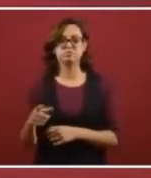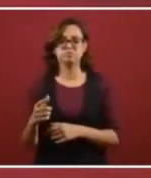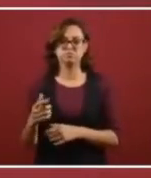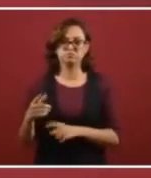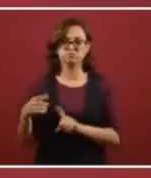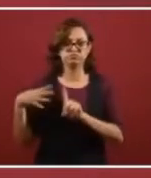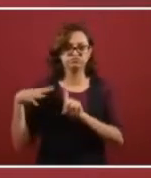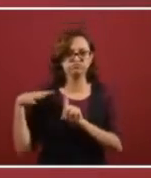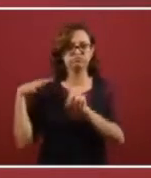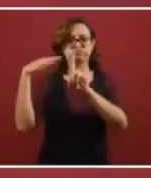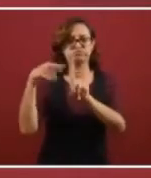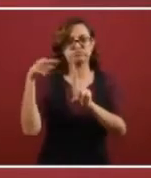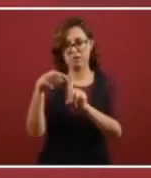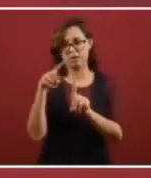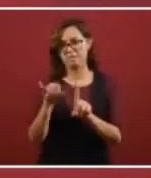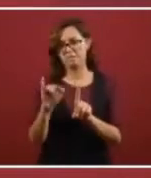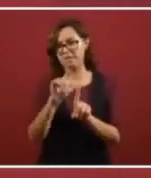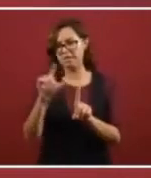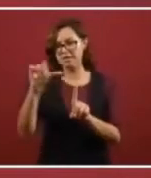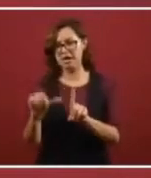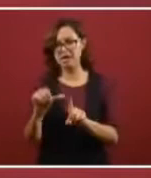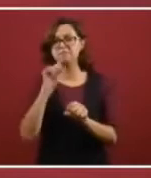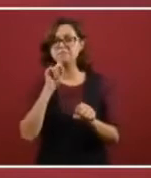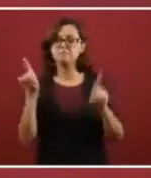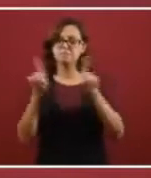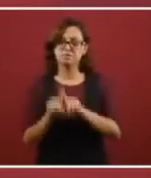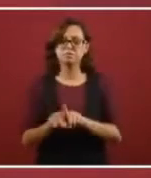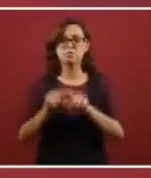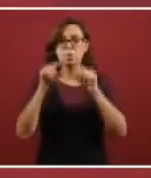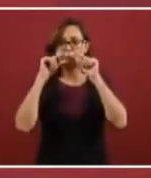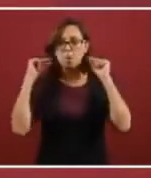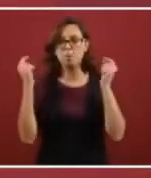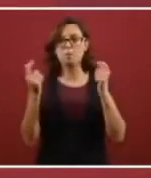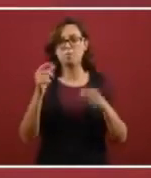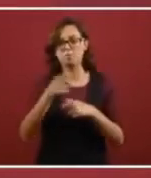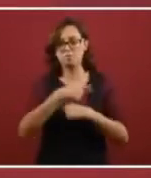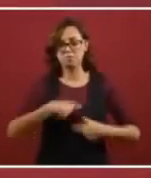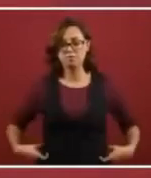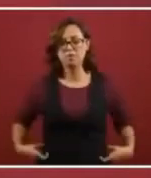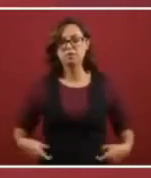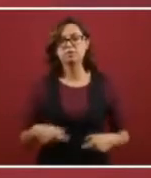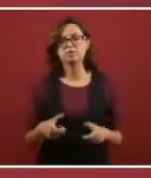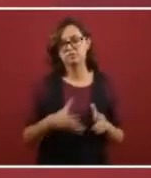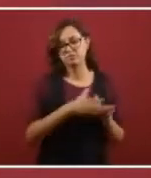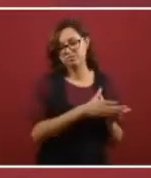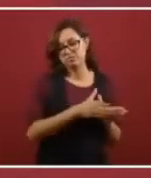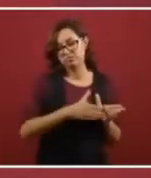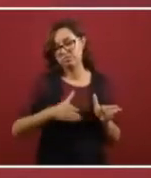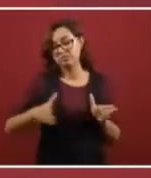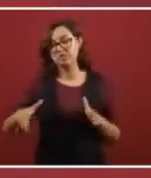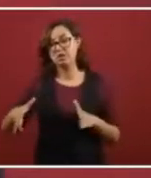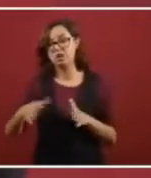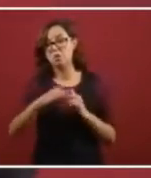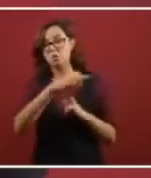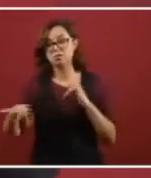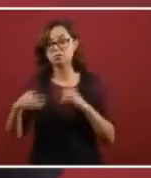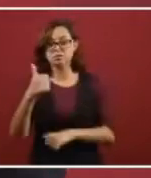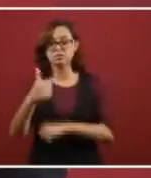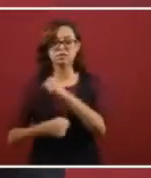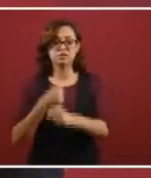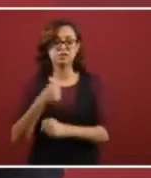Zapatista that was Sebata and then we'll finish in the in the six years of godliness